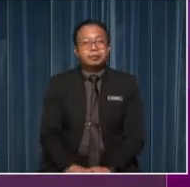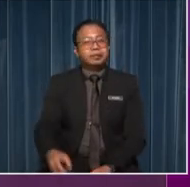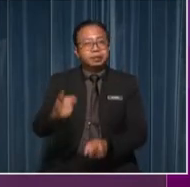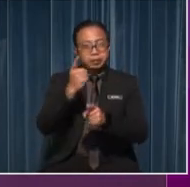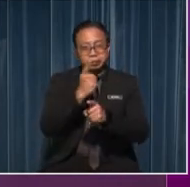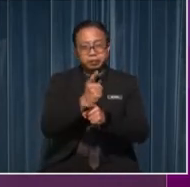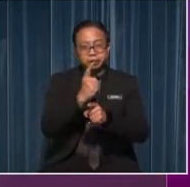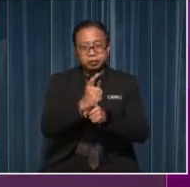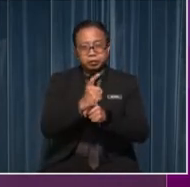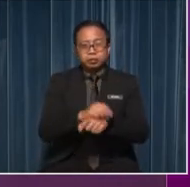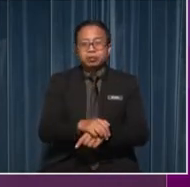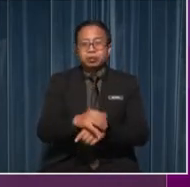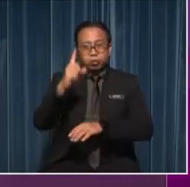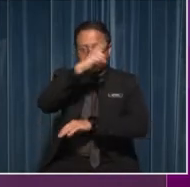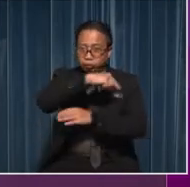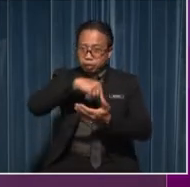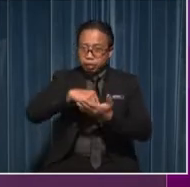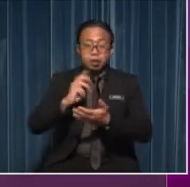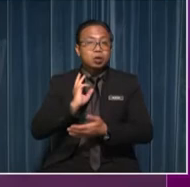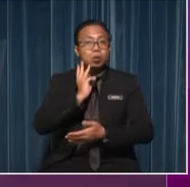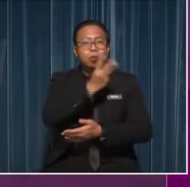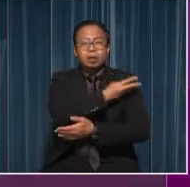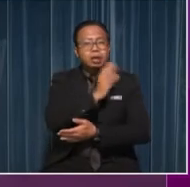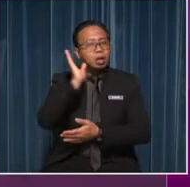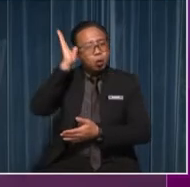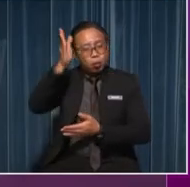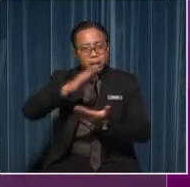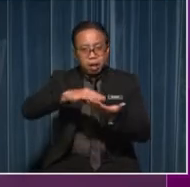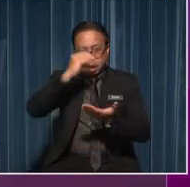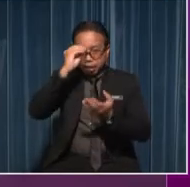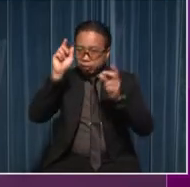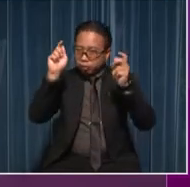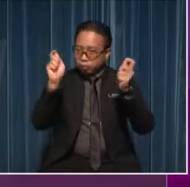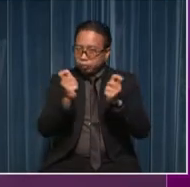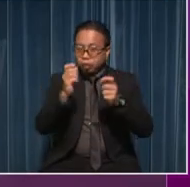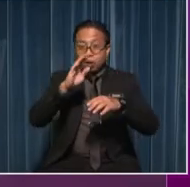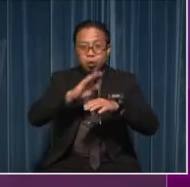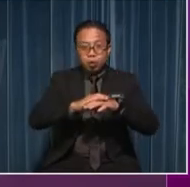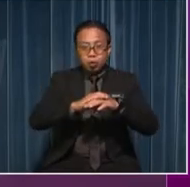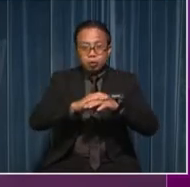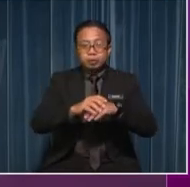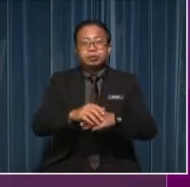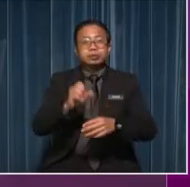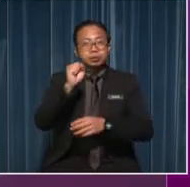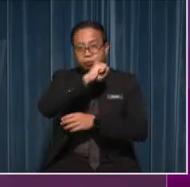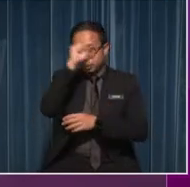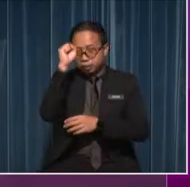Exactly, pupils! Today, we will learn the topic on space.